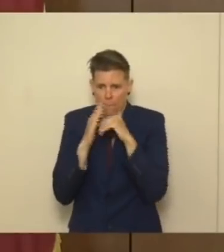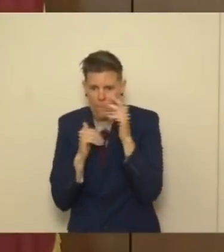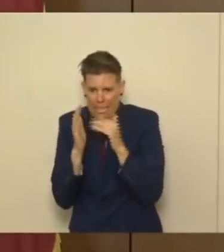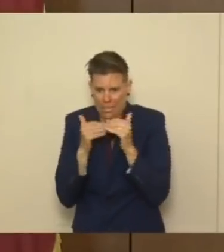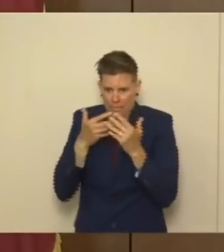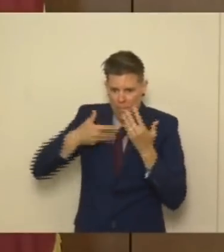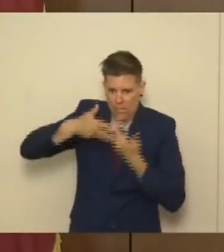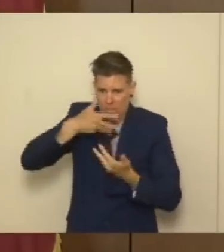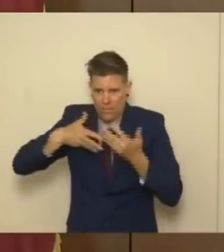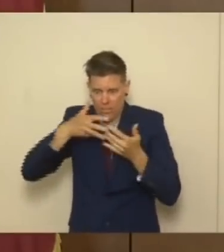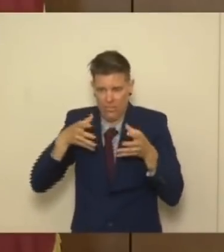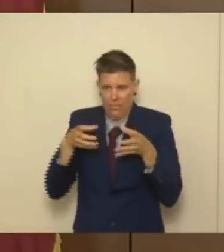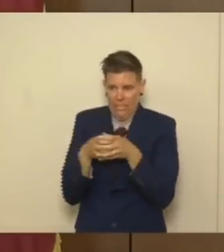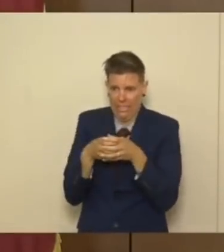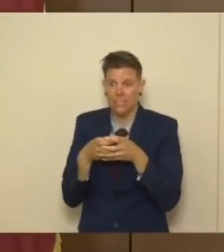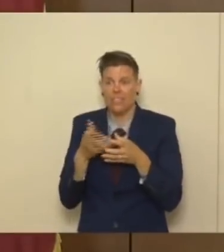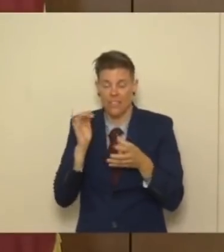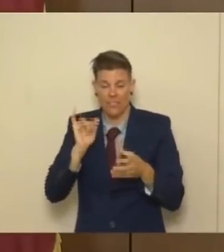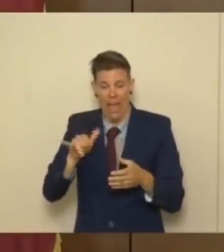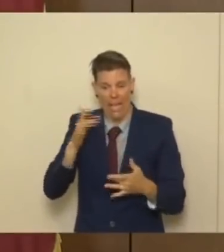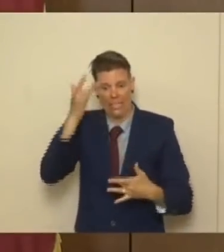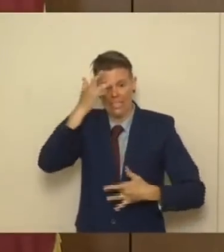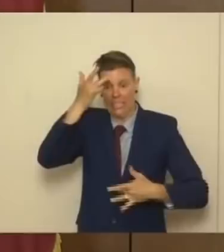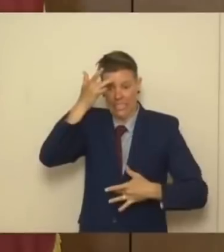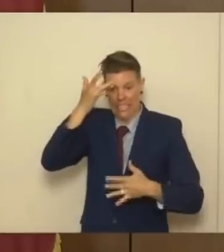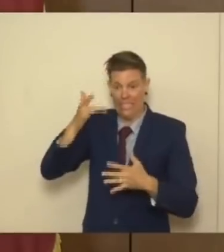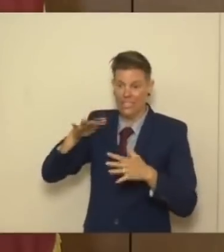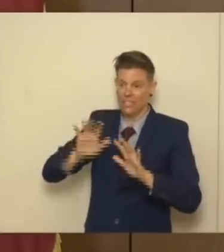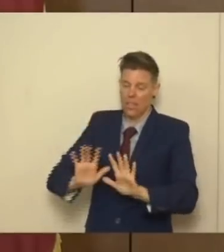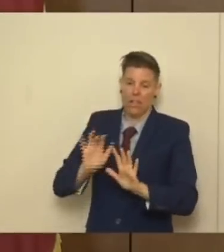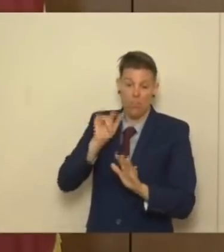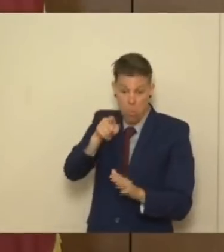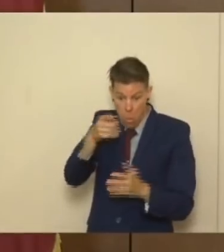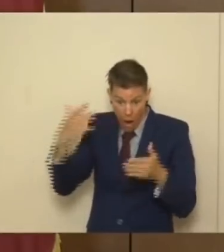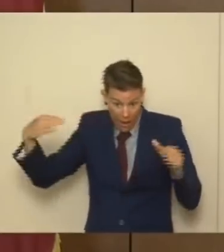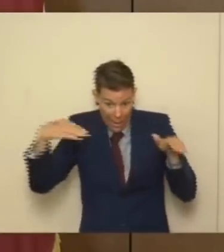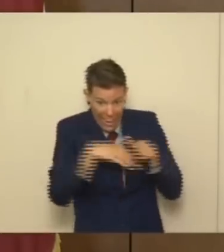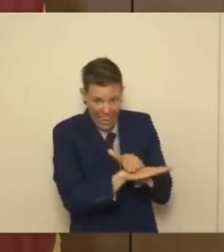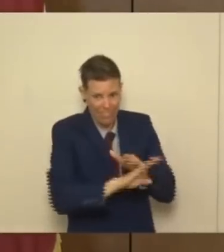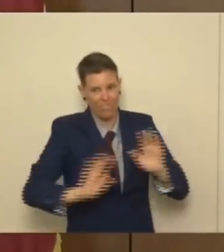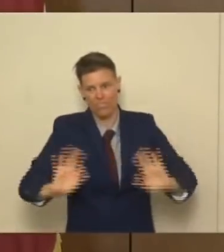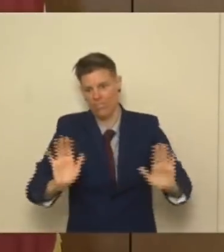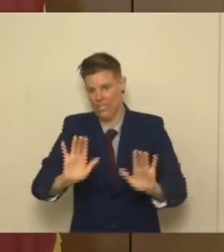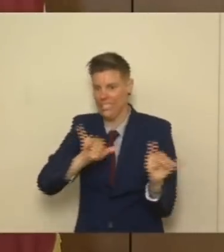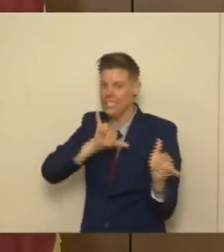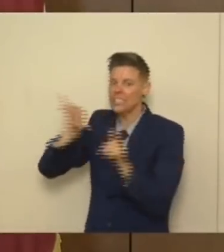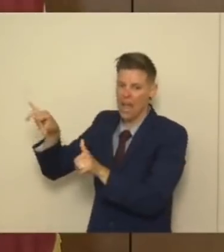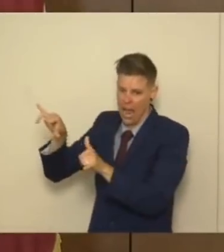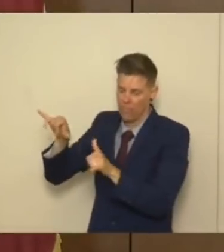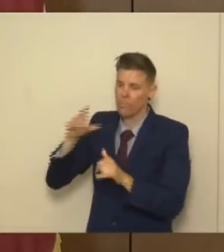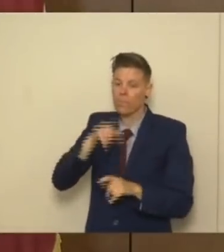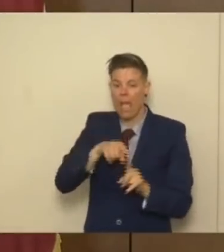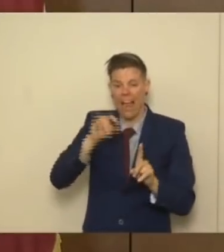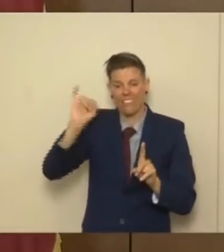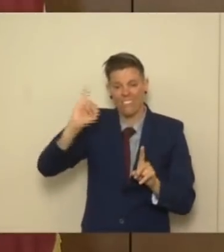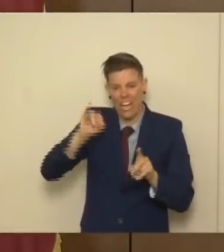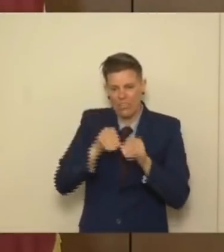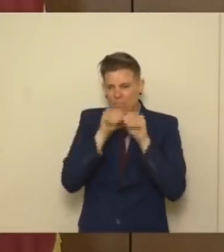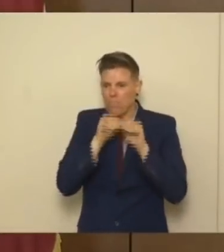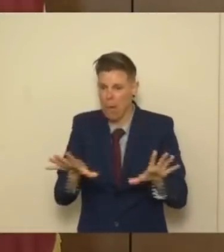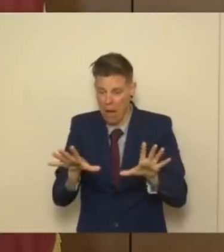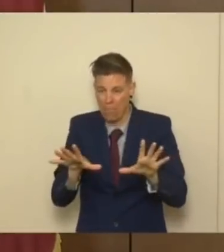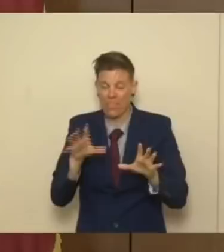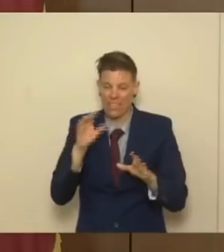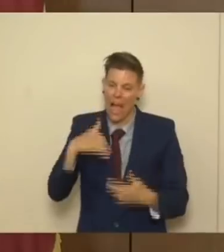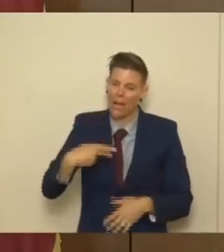And when you have any infection rates in any communities, they're high risk. I want to point out that you didn't